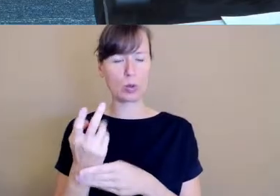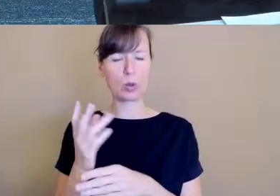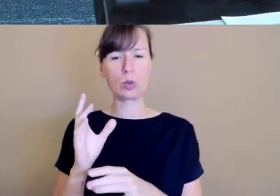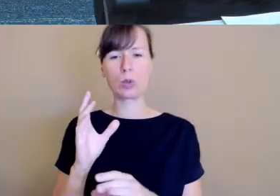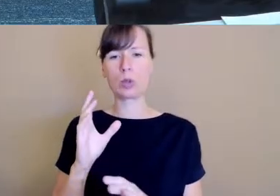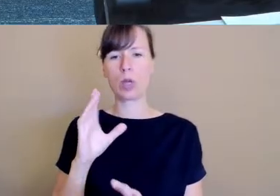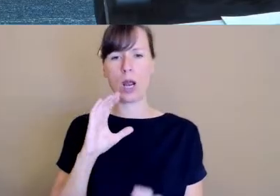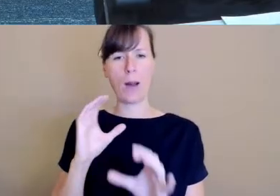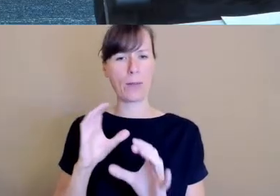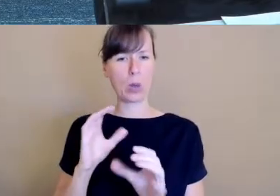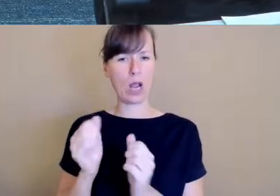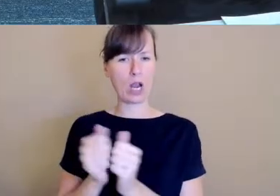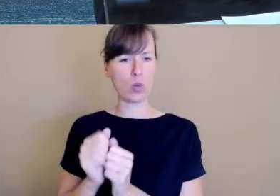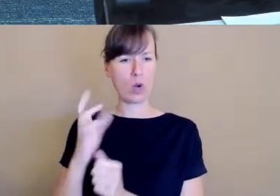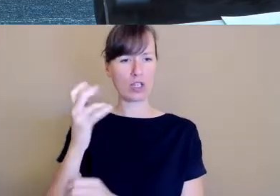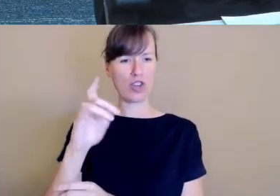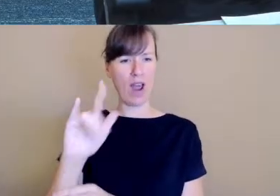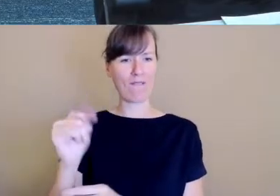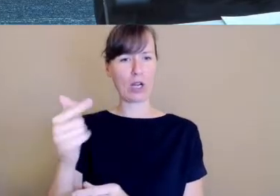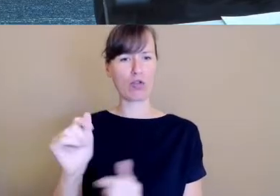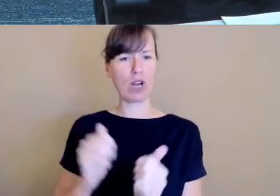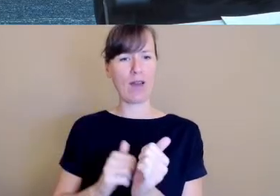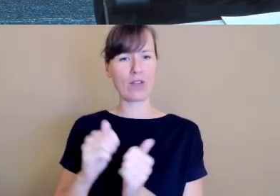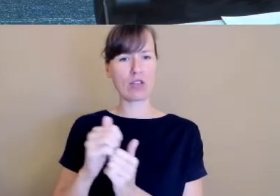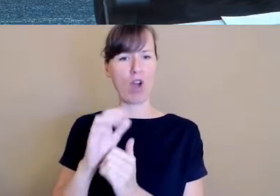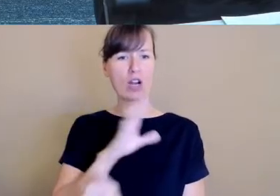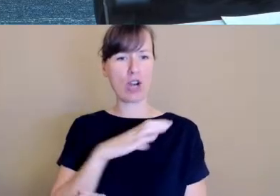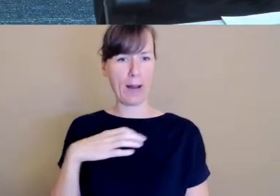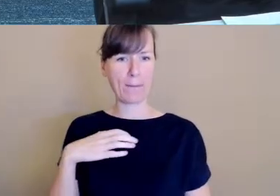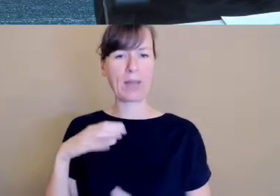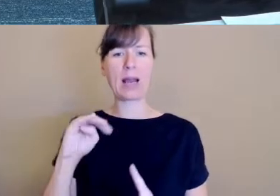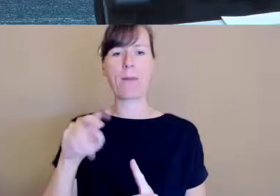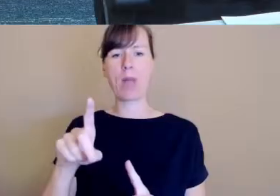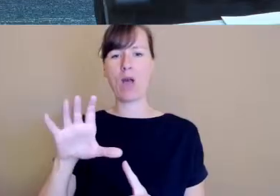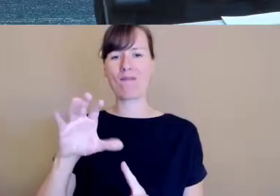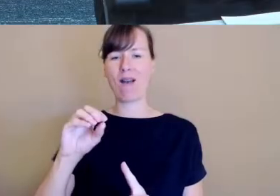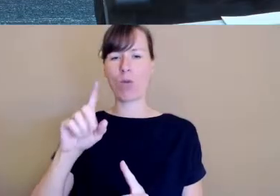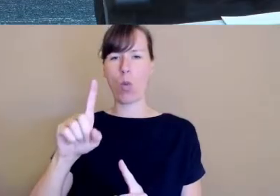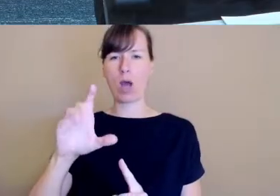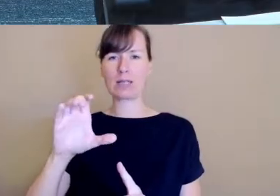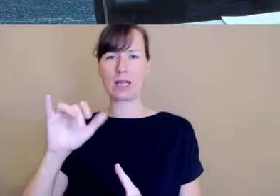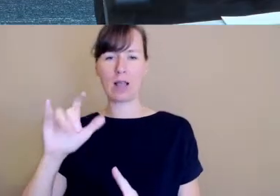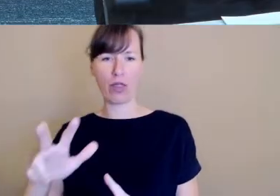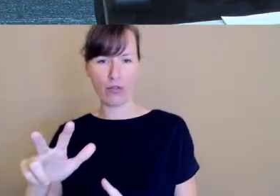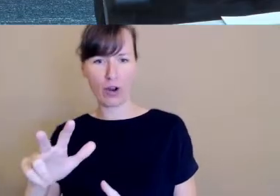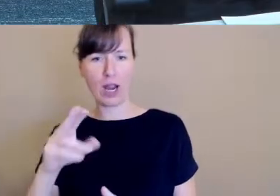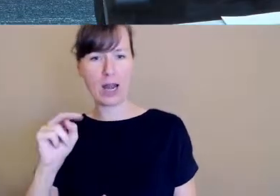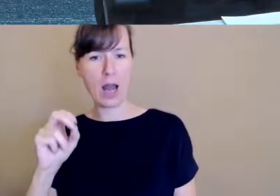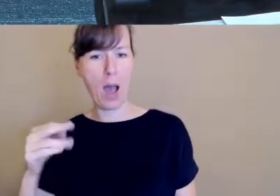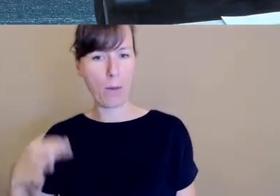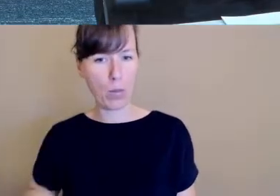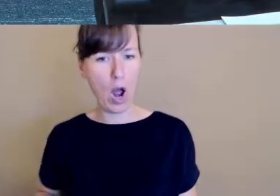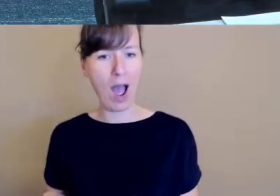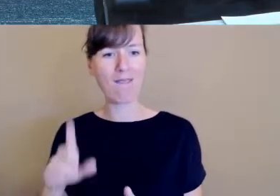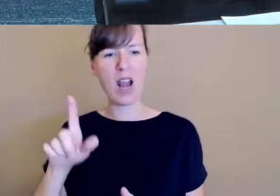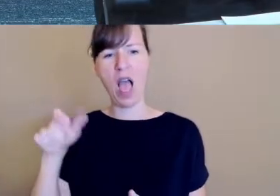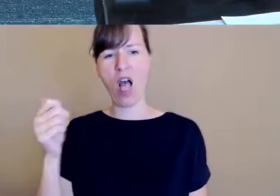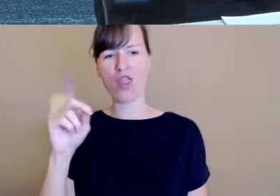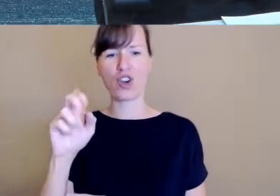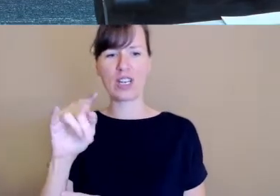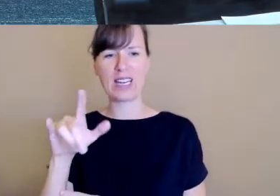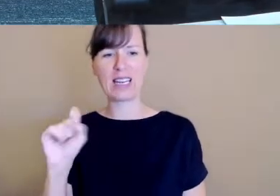other details that we included, including their website. But the goal there is that it makes it clear that when they speak